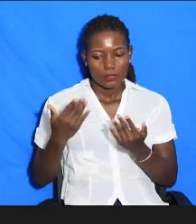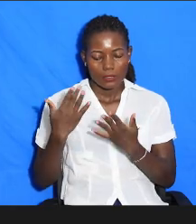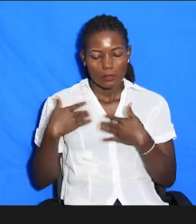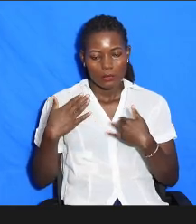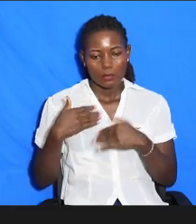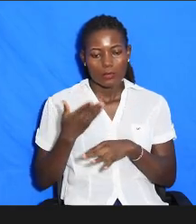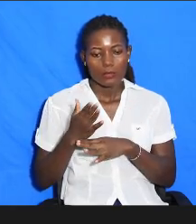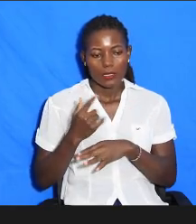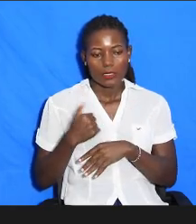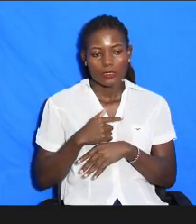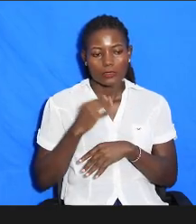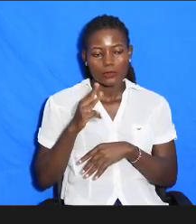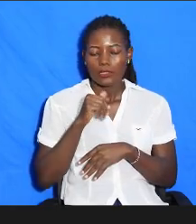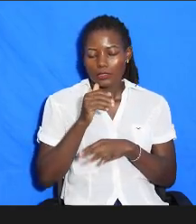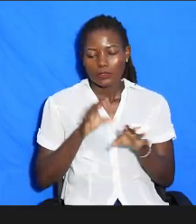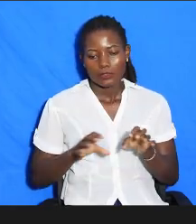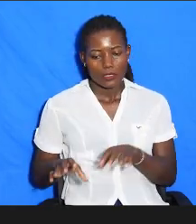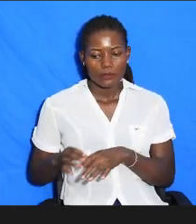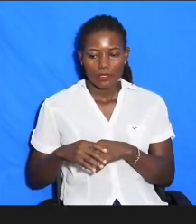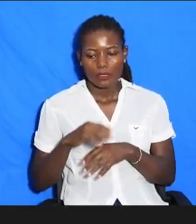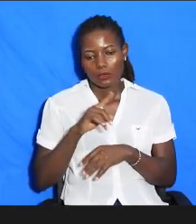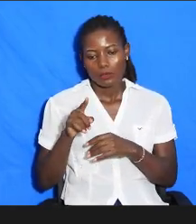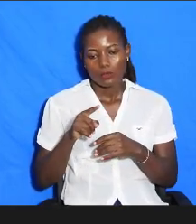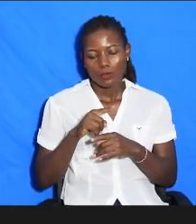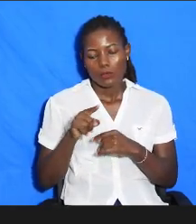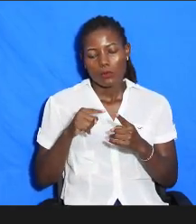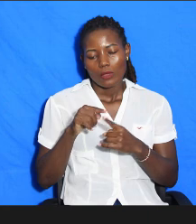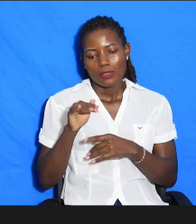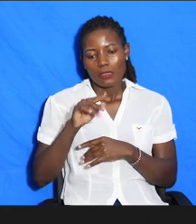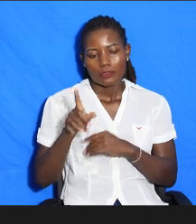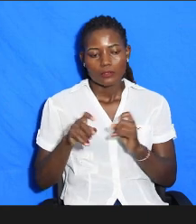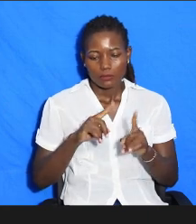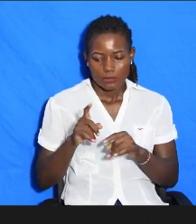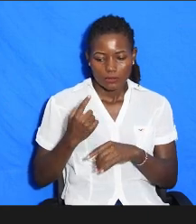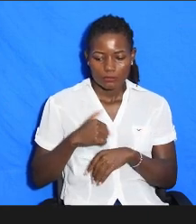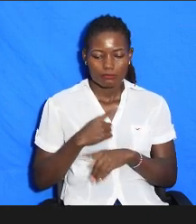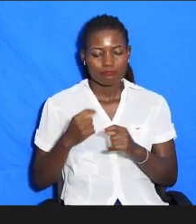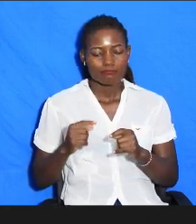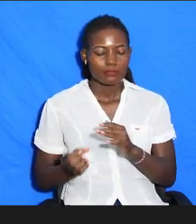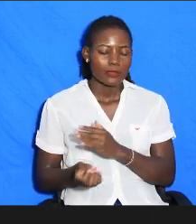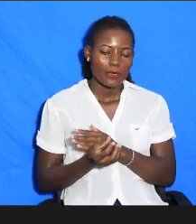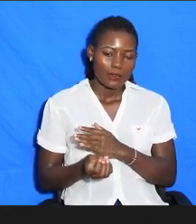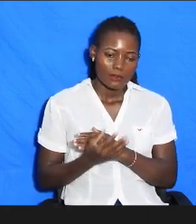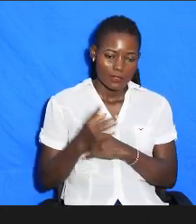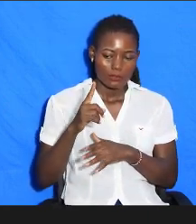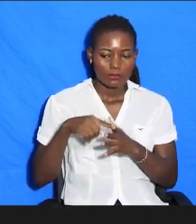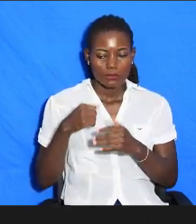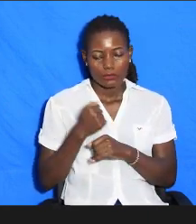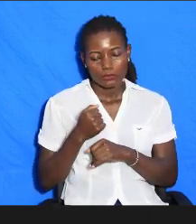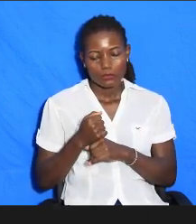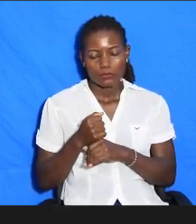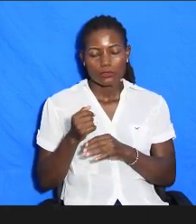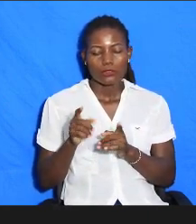us won't suffer. So at least whenever they ask questions, we normally tend to give them advice, what to do and what not to